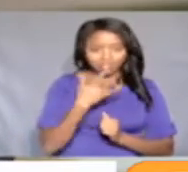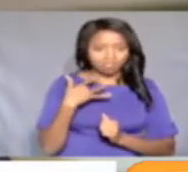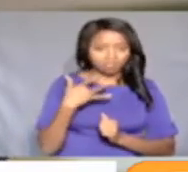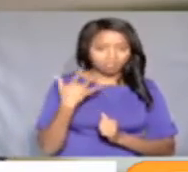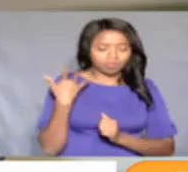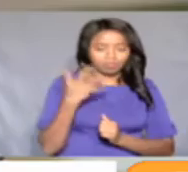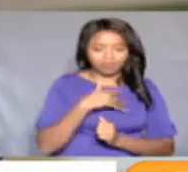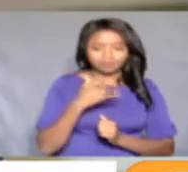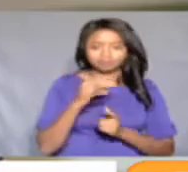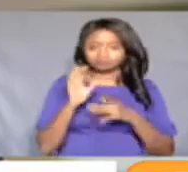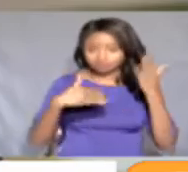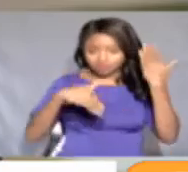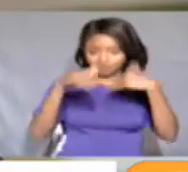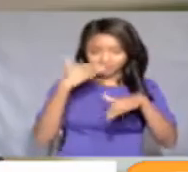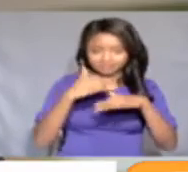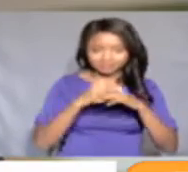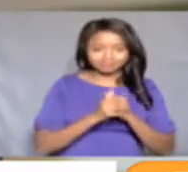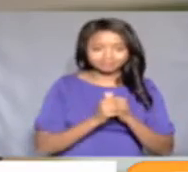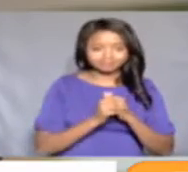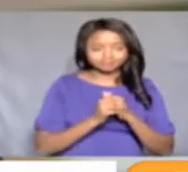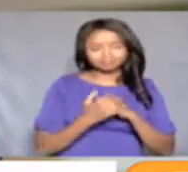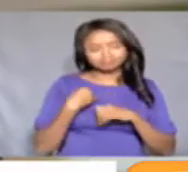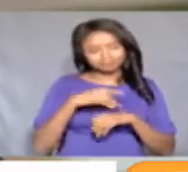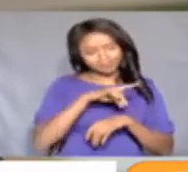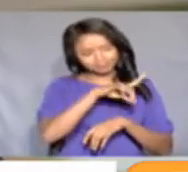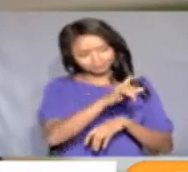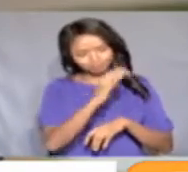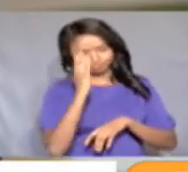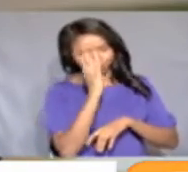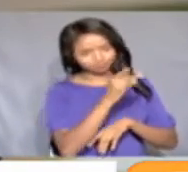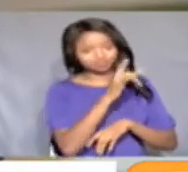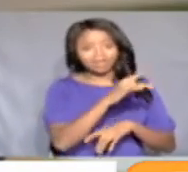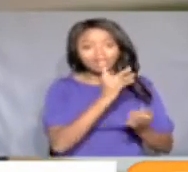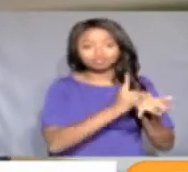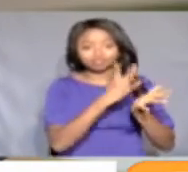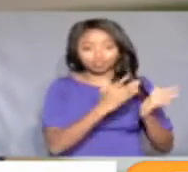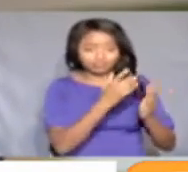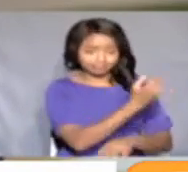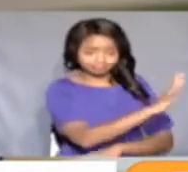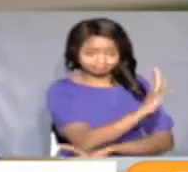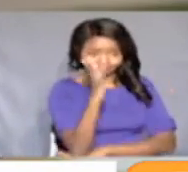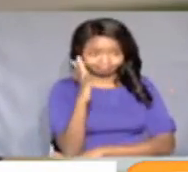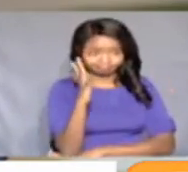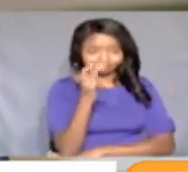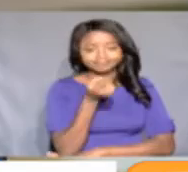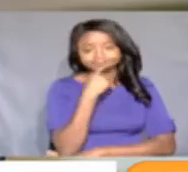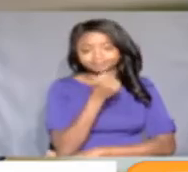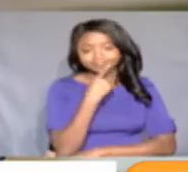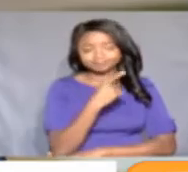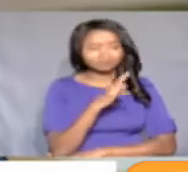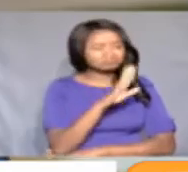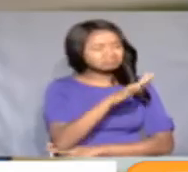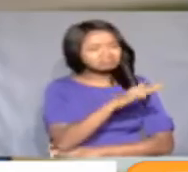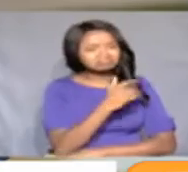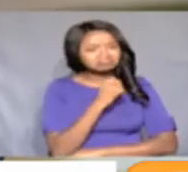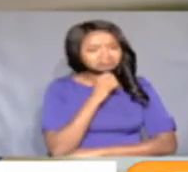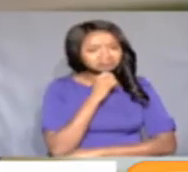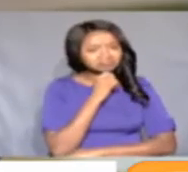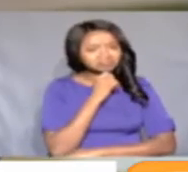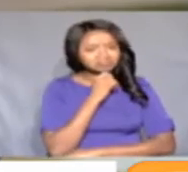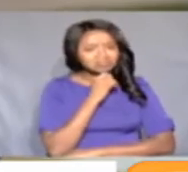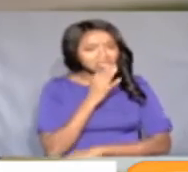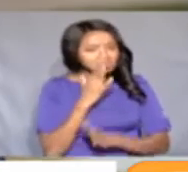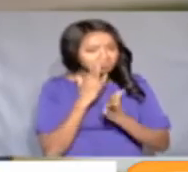I have a question to herbalist Mr. Martin. Mr. Martin, since we don't have